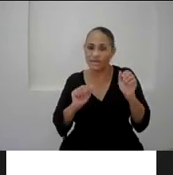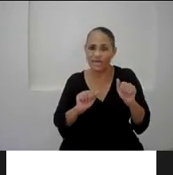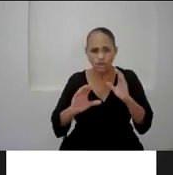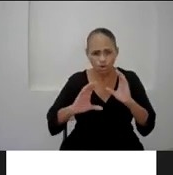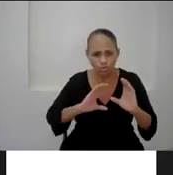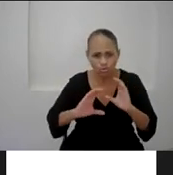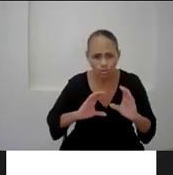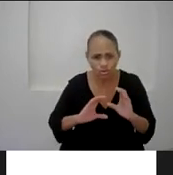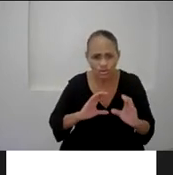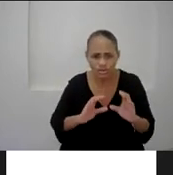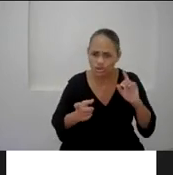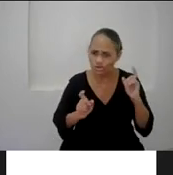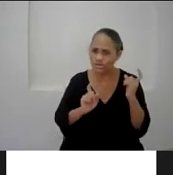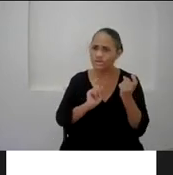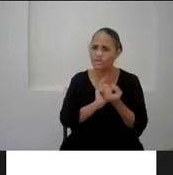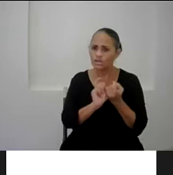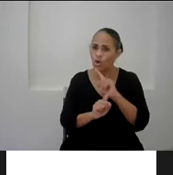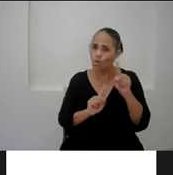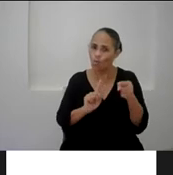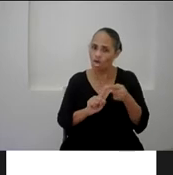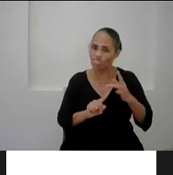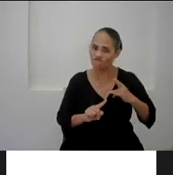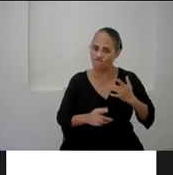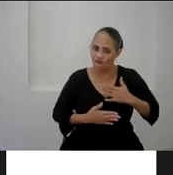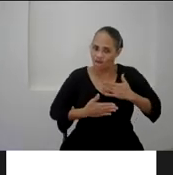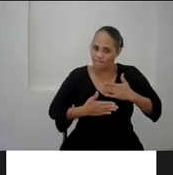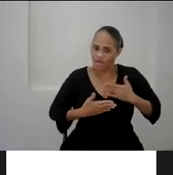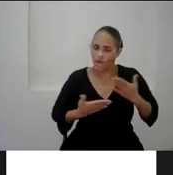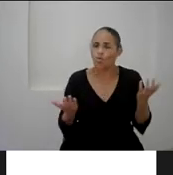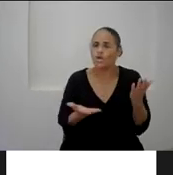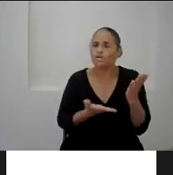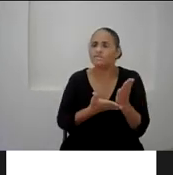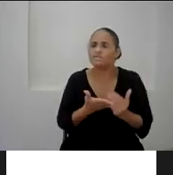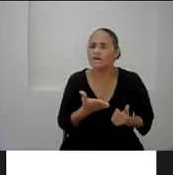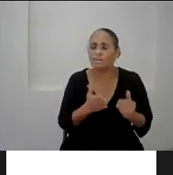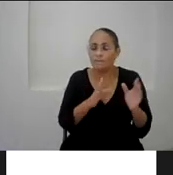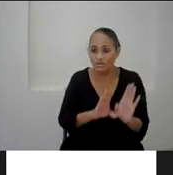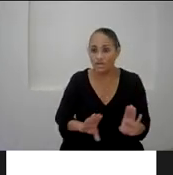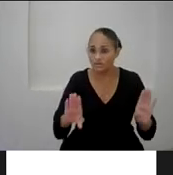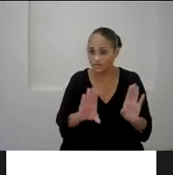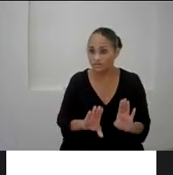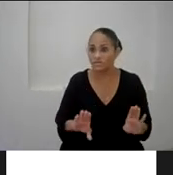communications alter when they are happy? And what are some of the those activities?